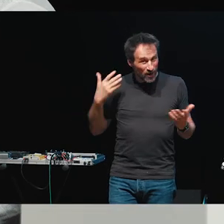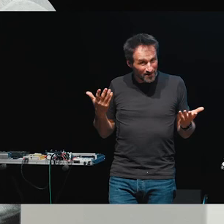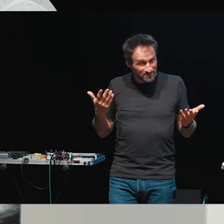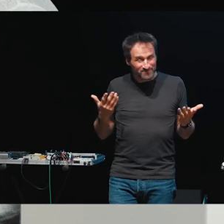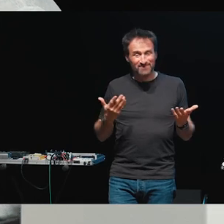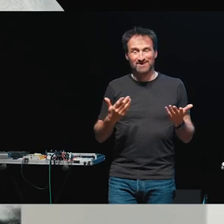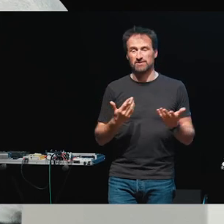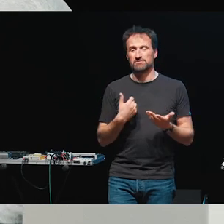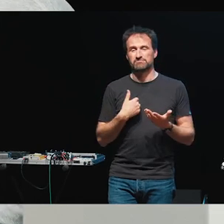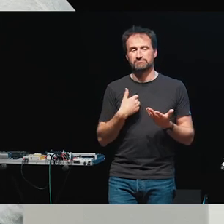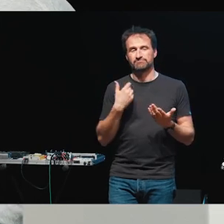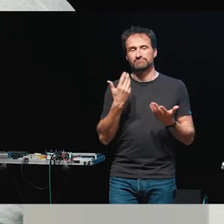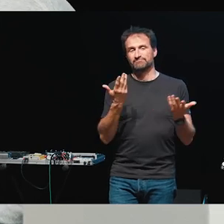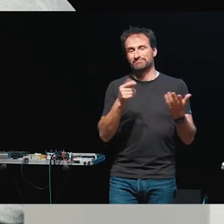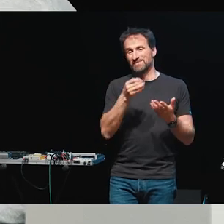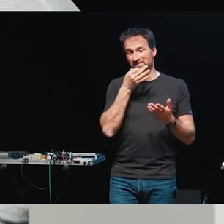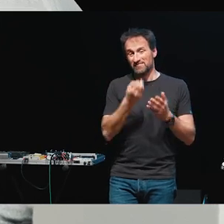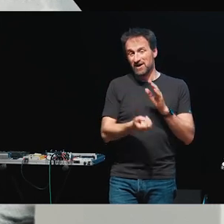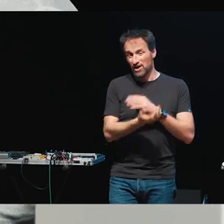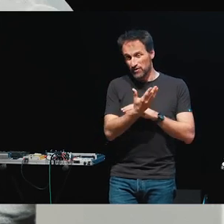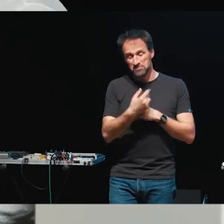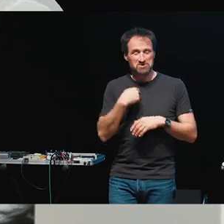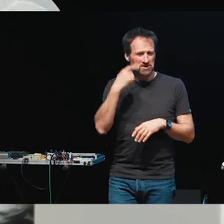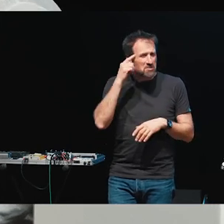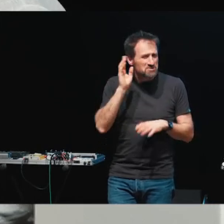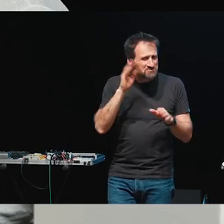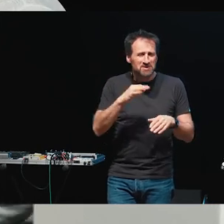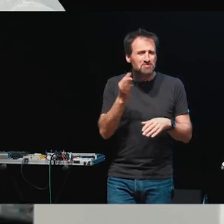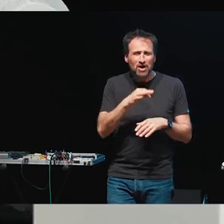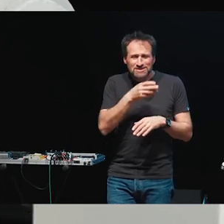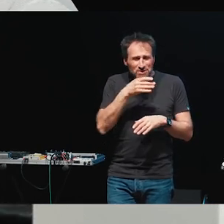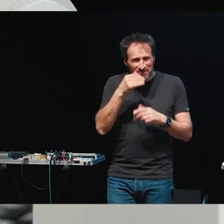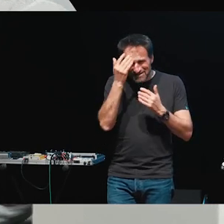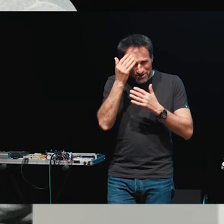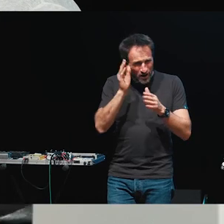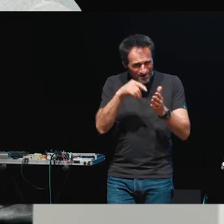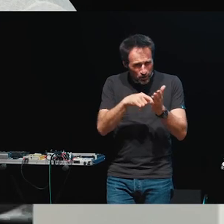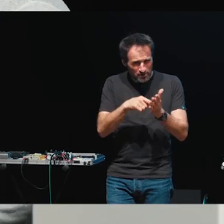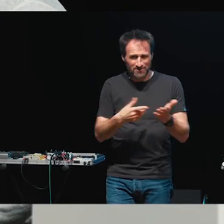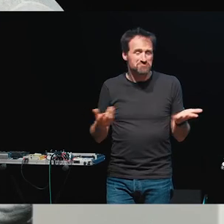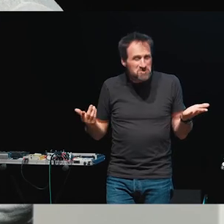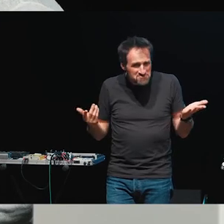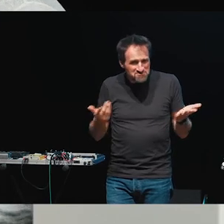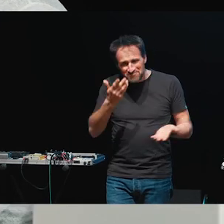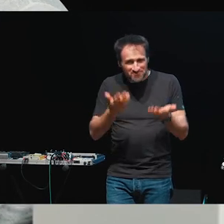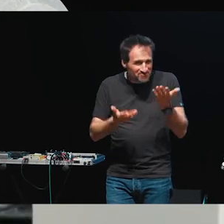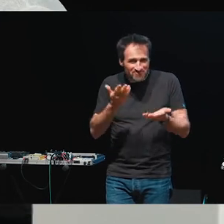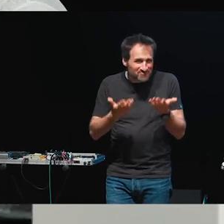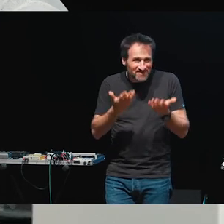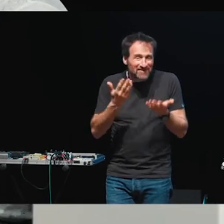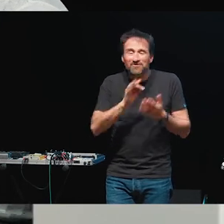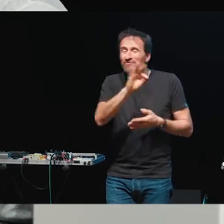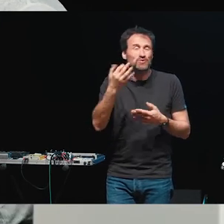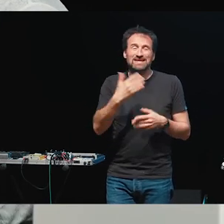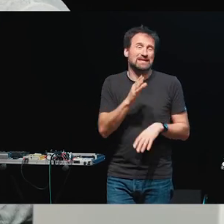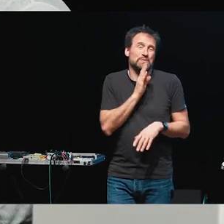and I think we're not going to worry about it too much. maybe that's also hopefully that's not too unsatisfying an answer, but we're just